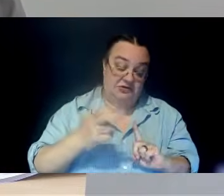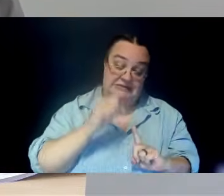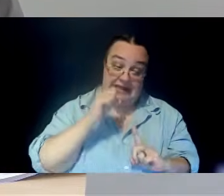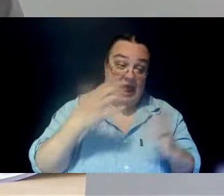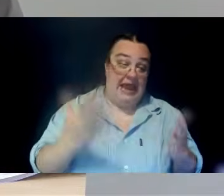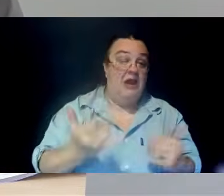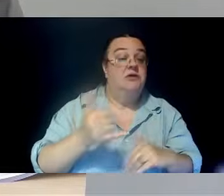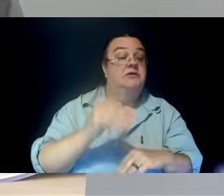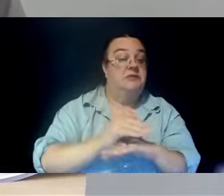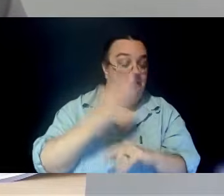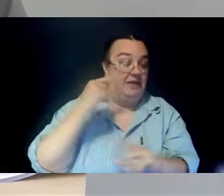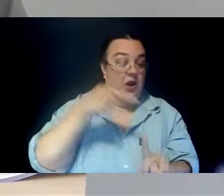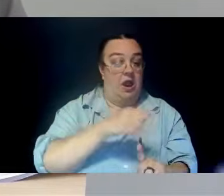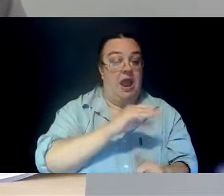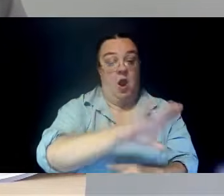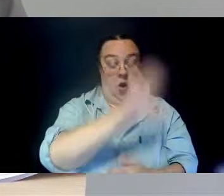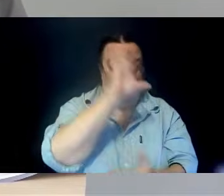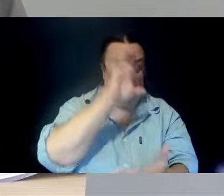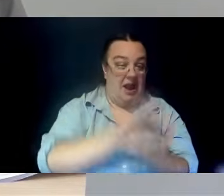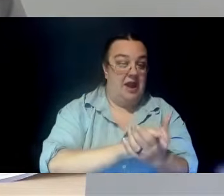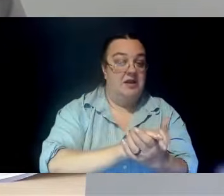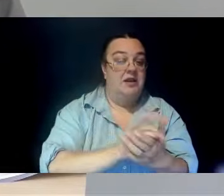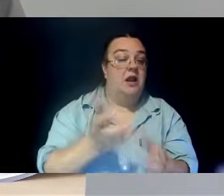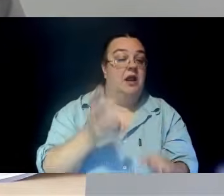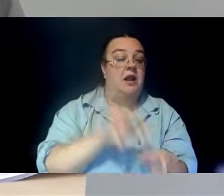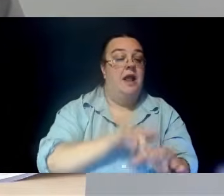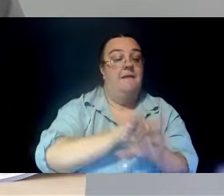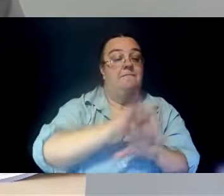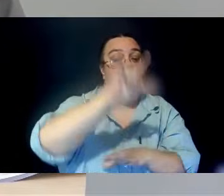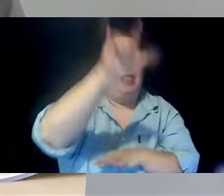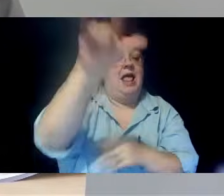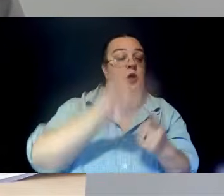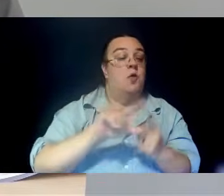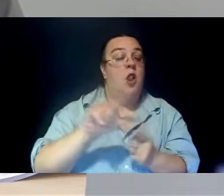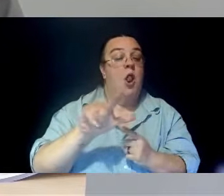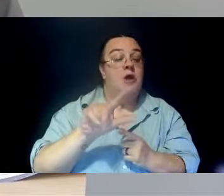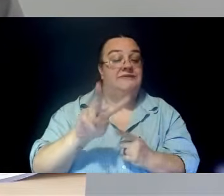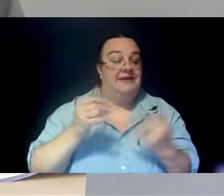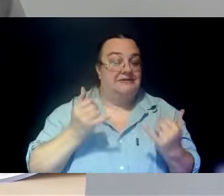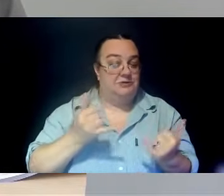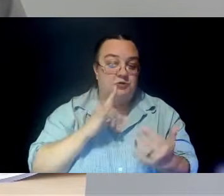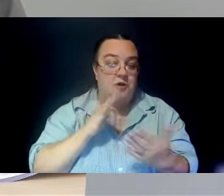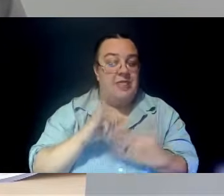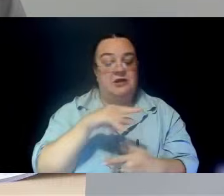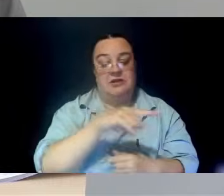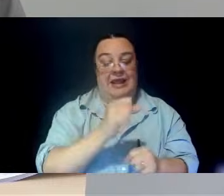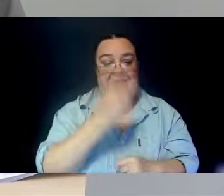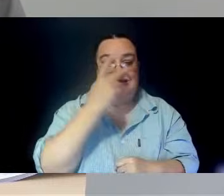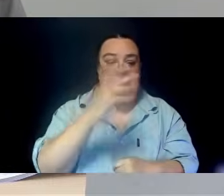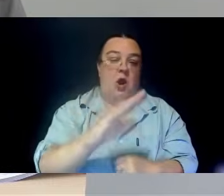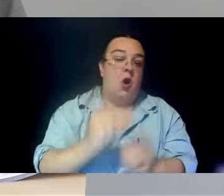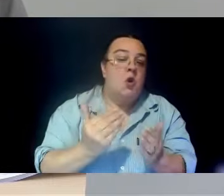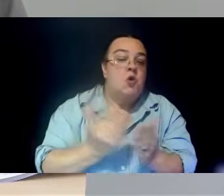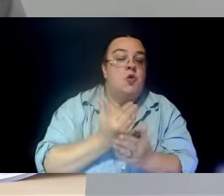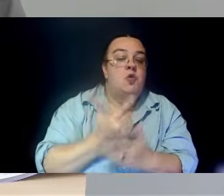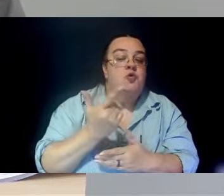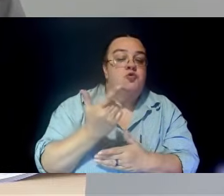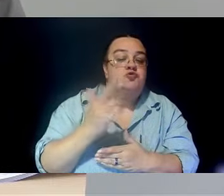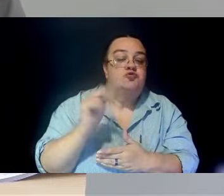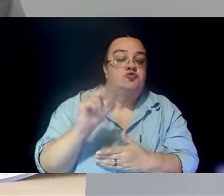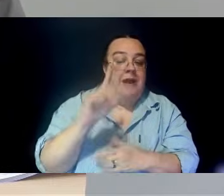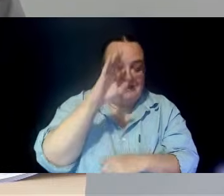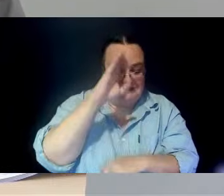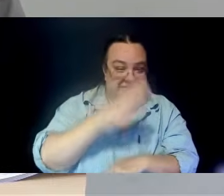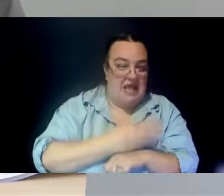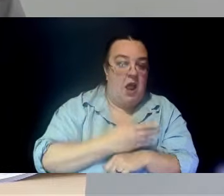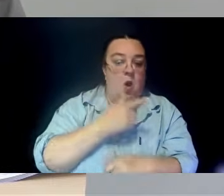her and her husband jumped on a plane to head to Las Vegas today so that she could see her newest grandson, who